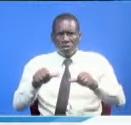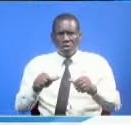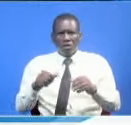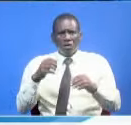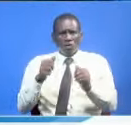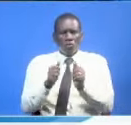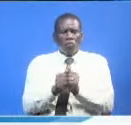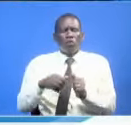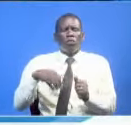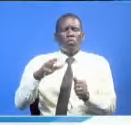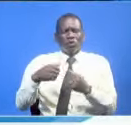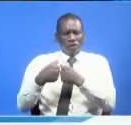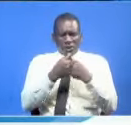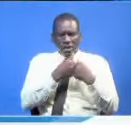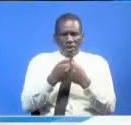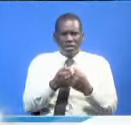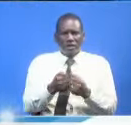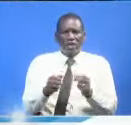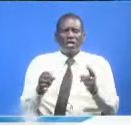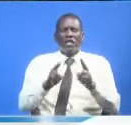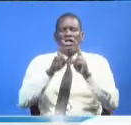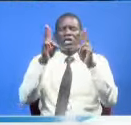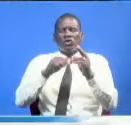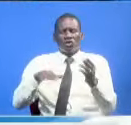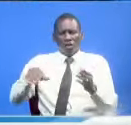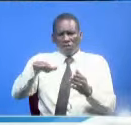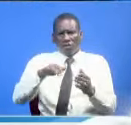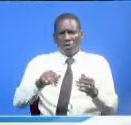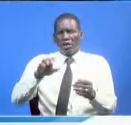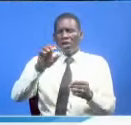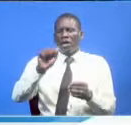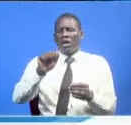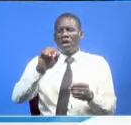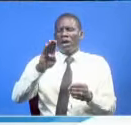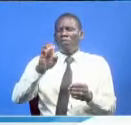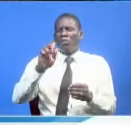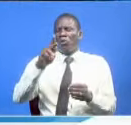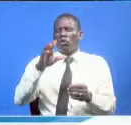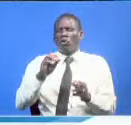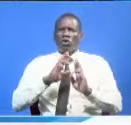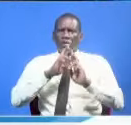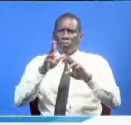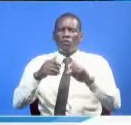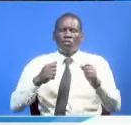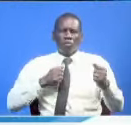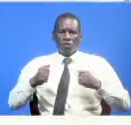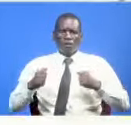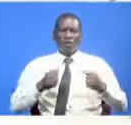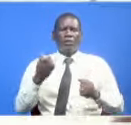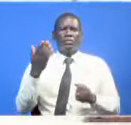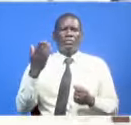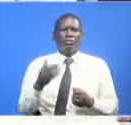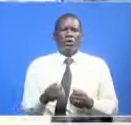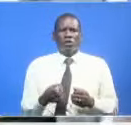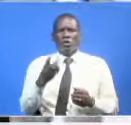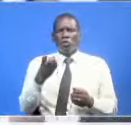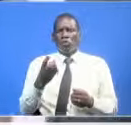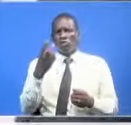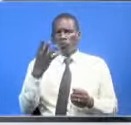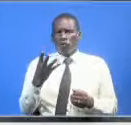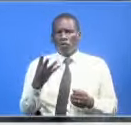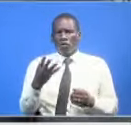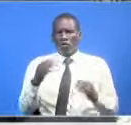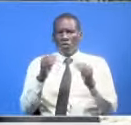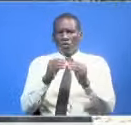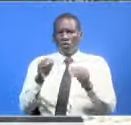rising shocks in the global environment. Julian's Mboko reports from Kigali, Rwanda. The 2024 edition of